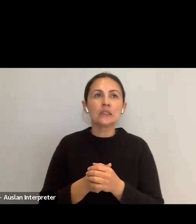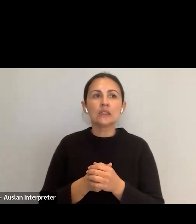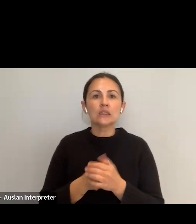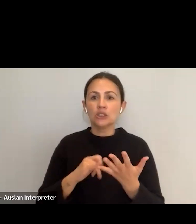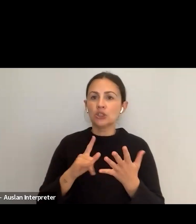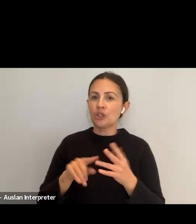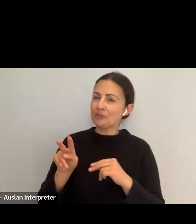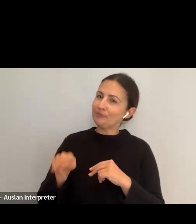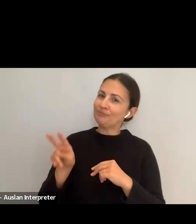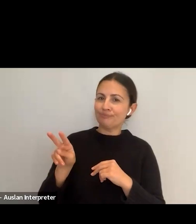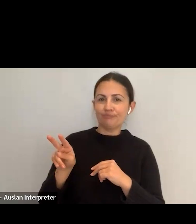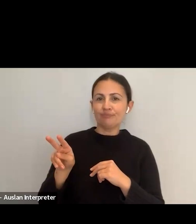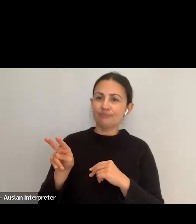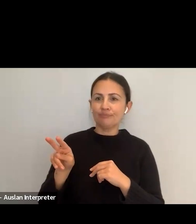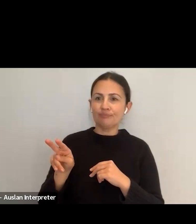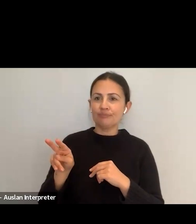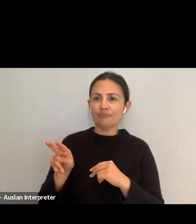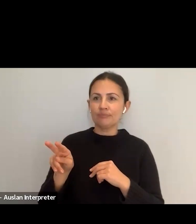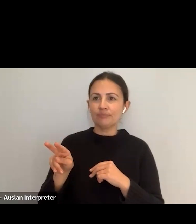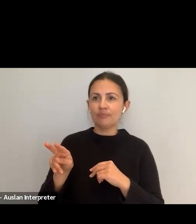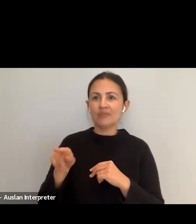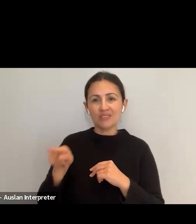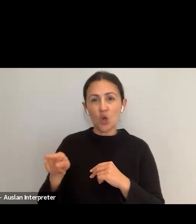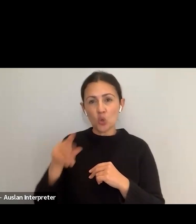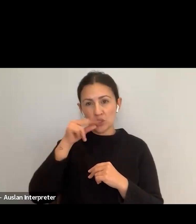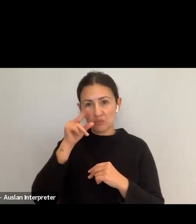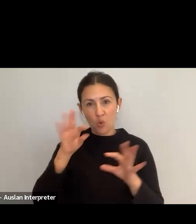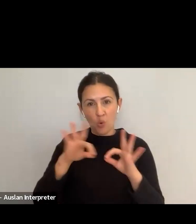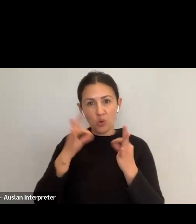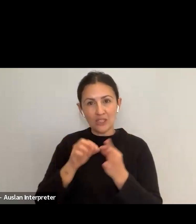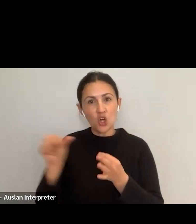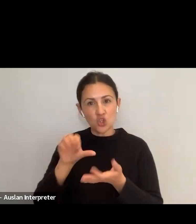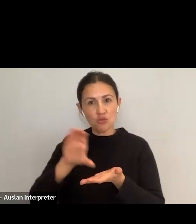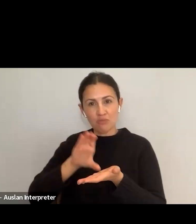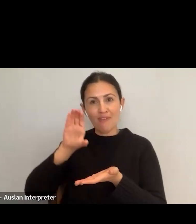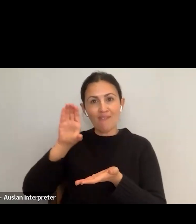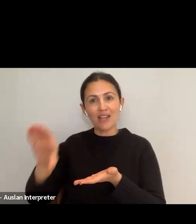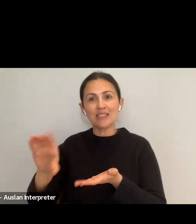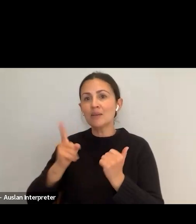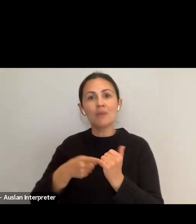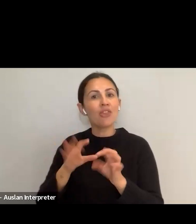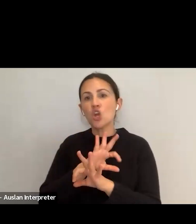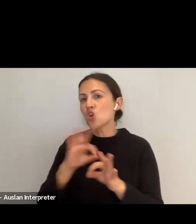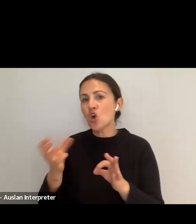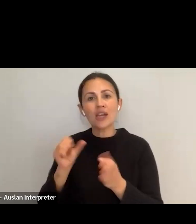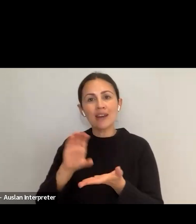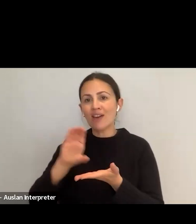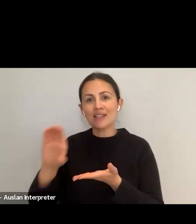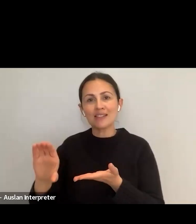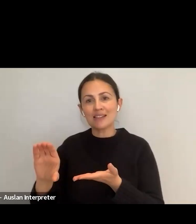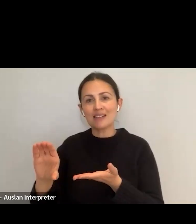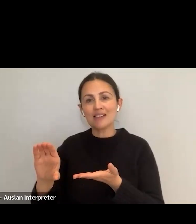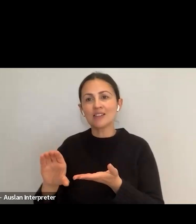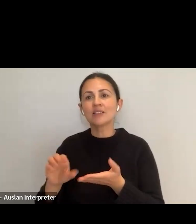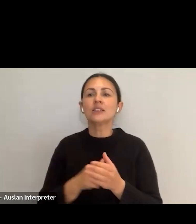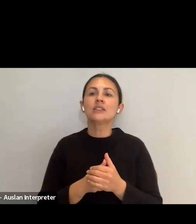necessary nuance to be advanced, to get up, and they don't have it, we fail to benefit from it. There are exceptions to